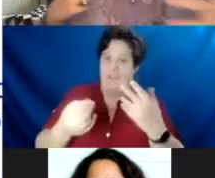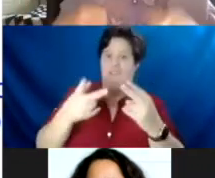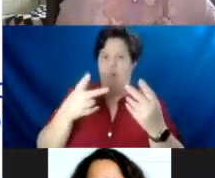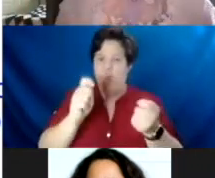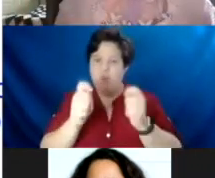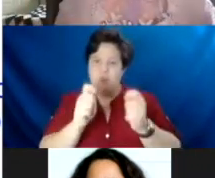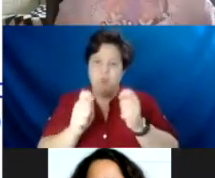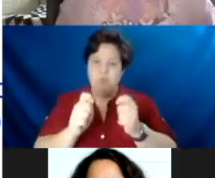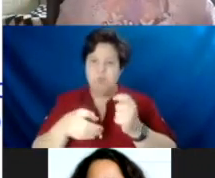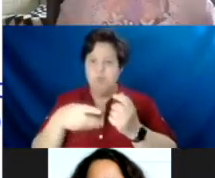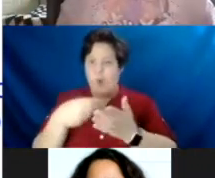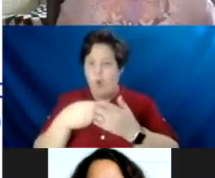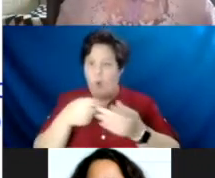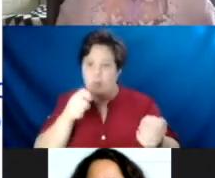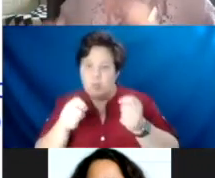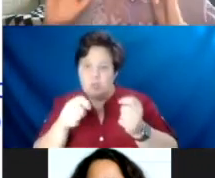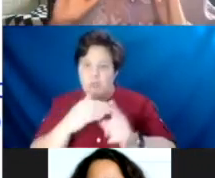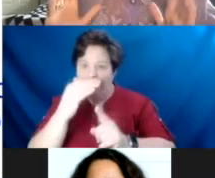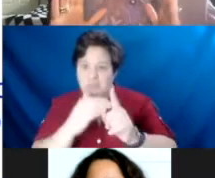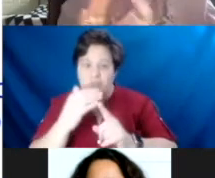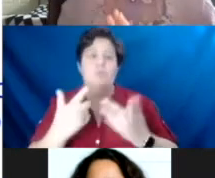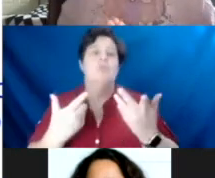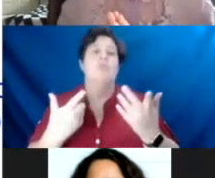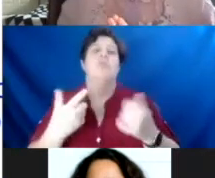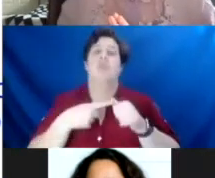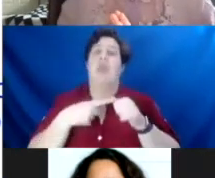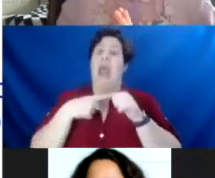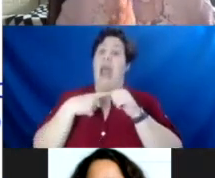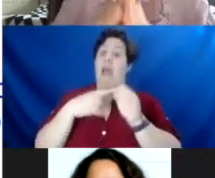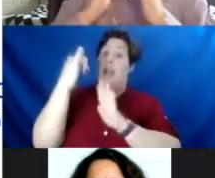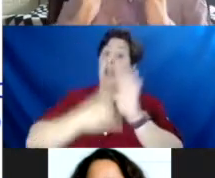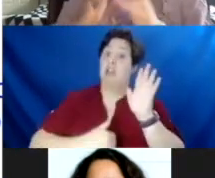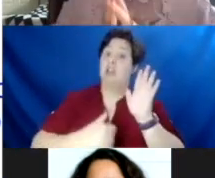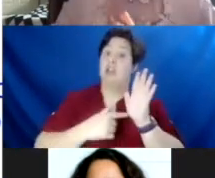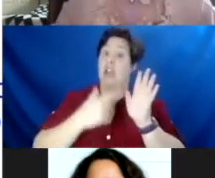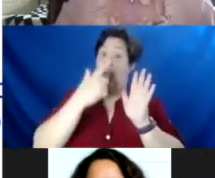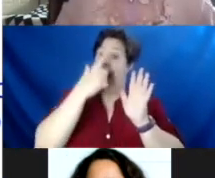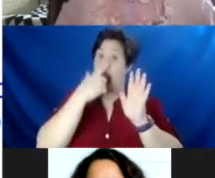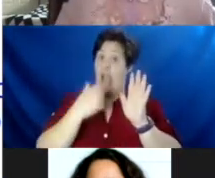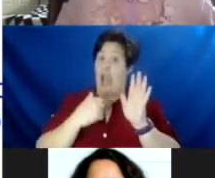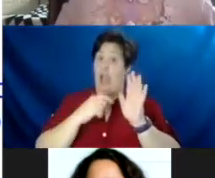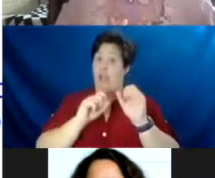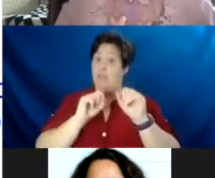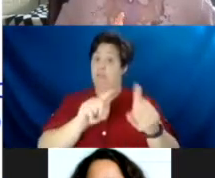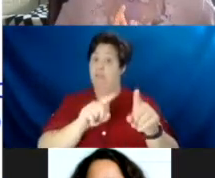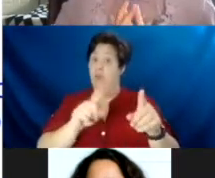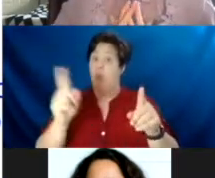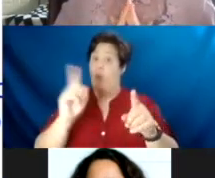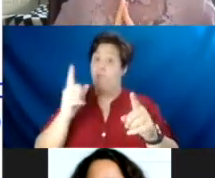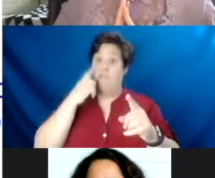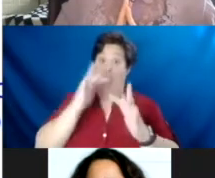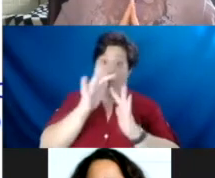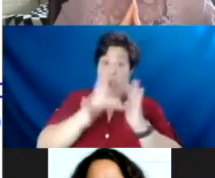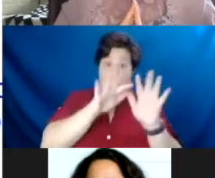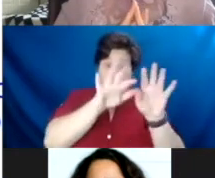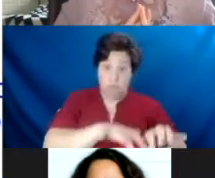adjust. The application can be sent as in like the documents that you'll find online, but you